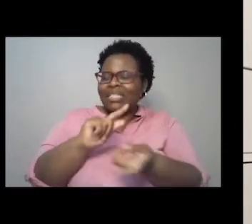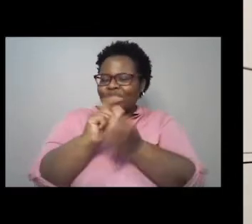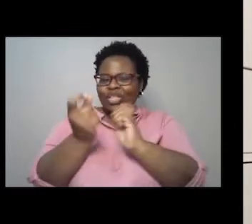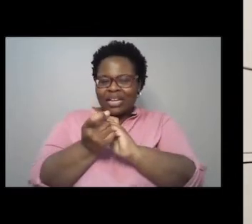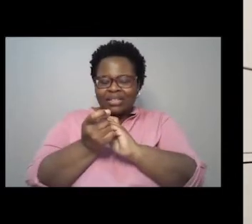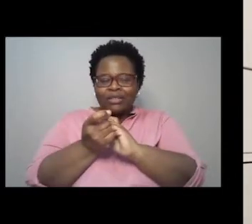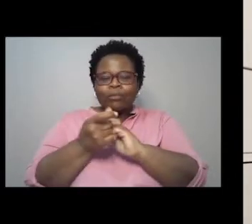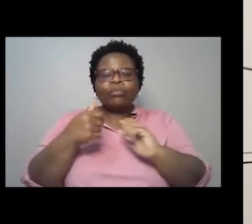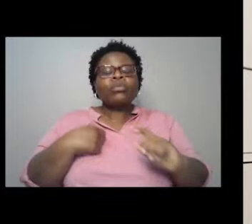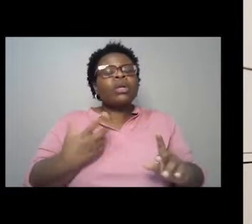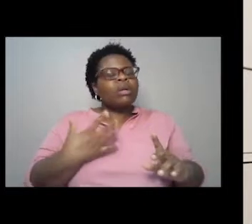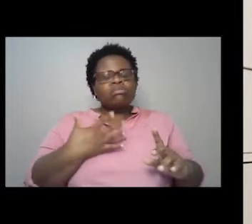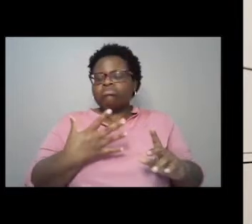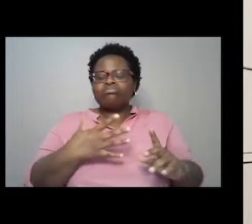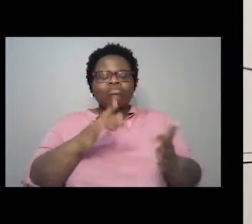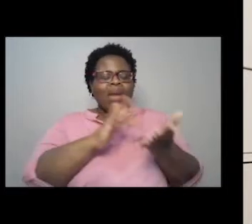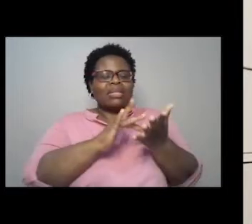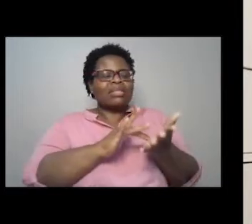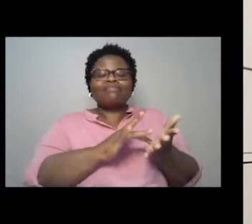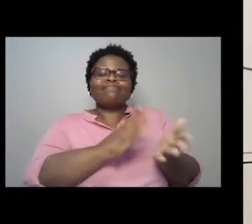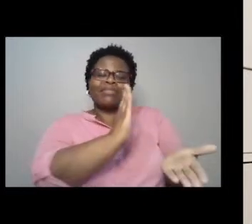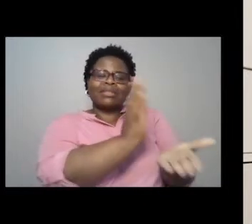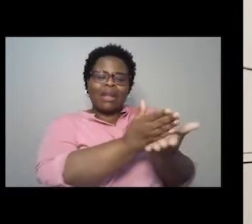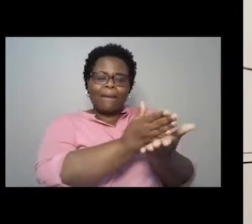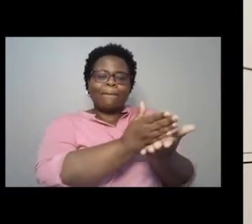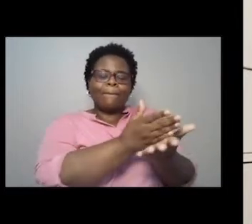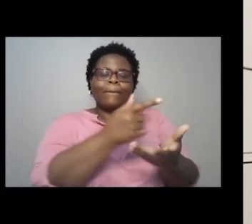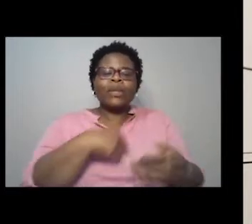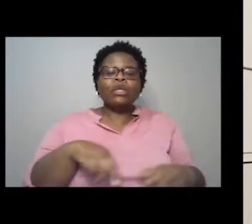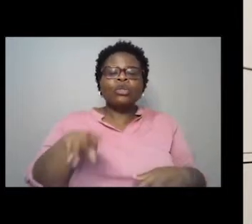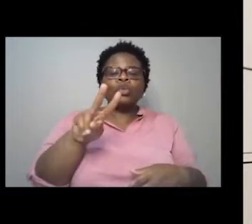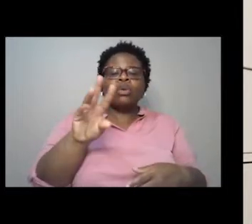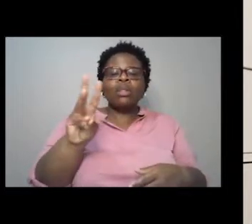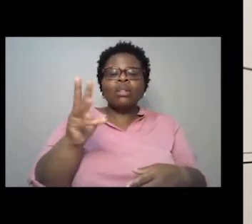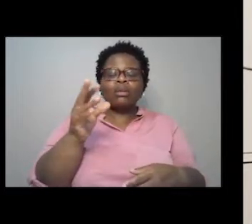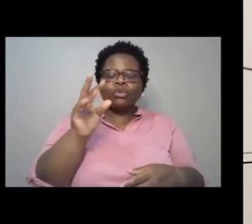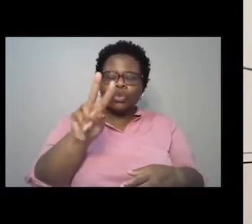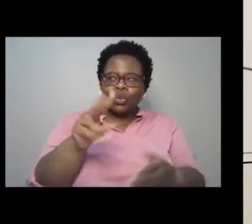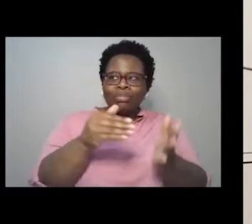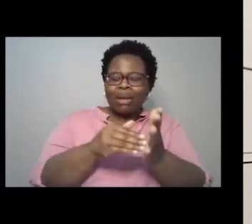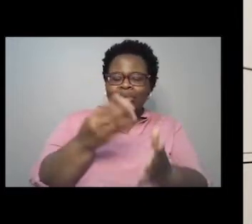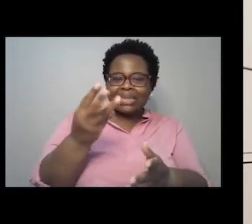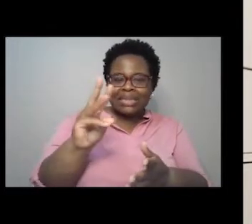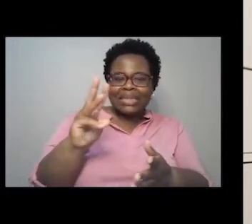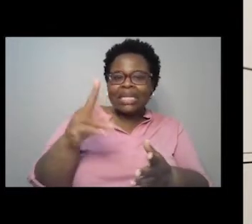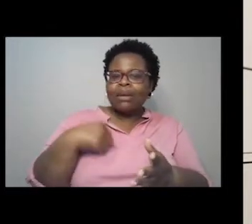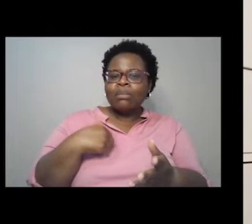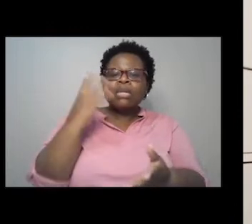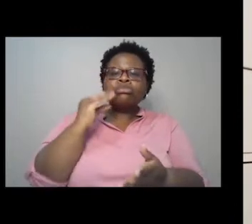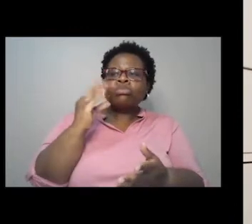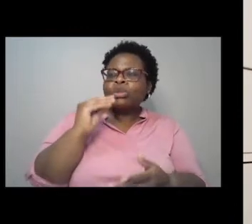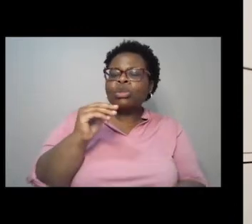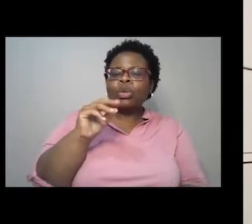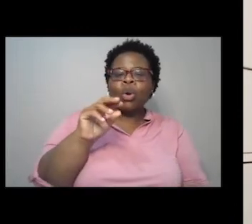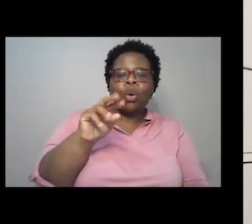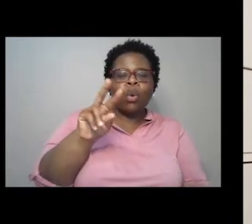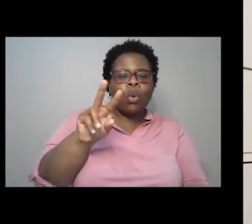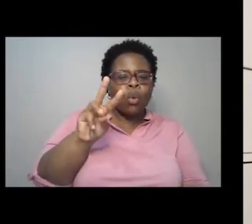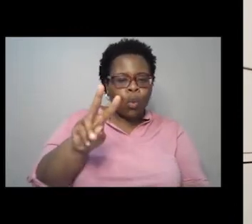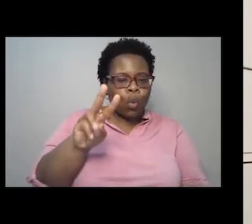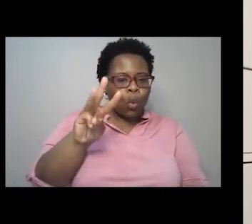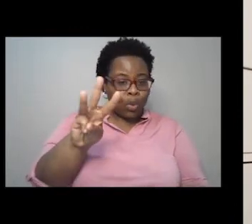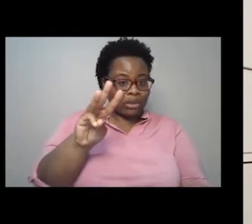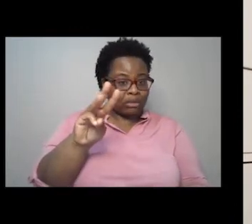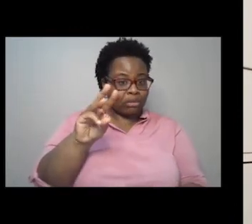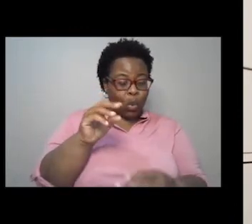2016. After that, I haven't had a single dose of any psychiatric medication. I studied to become a